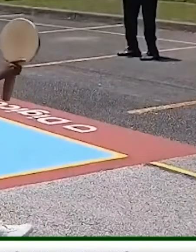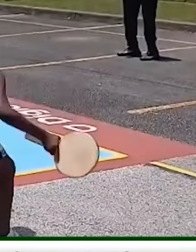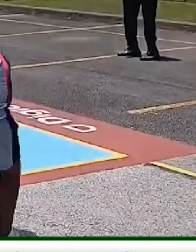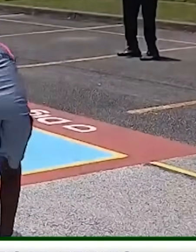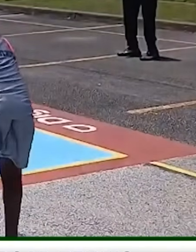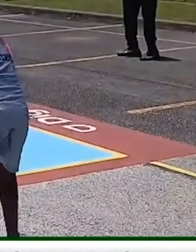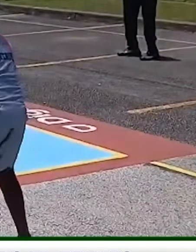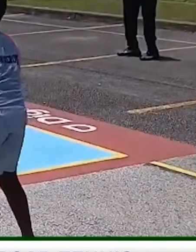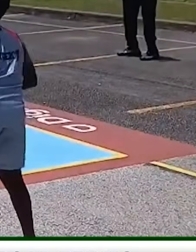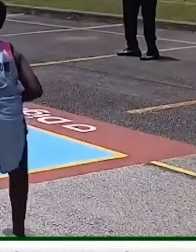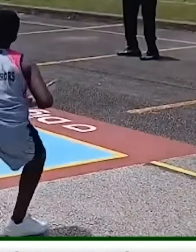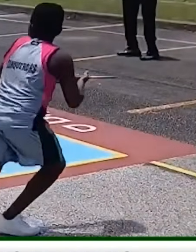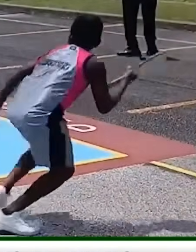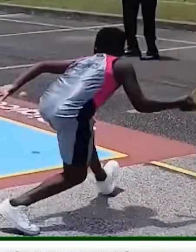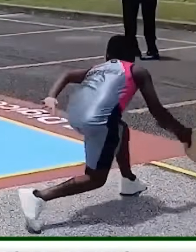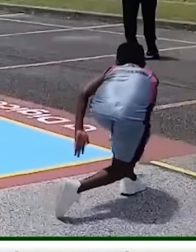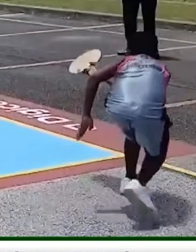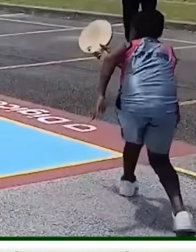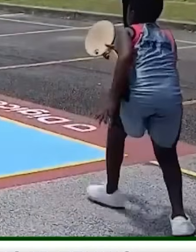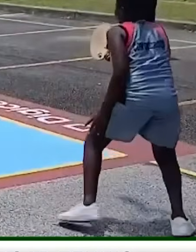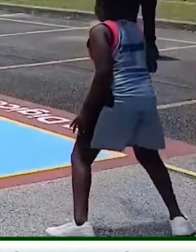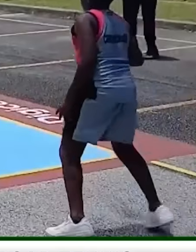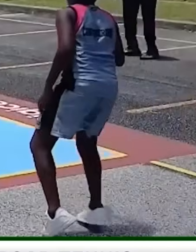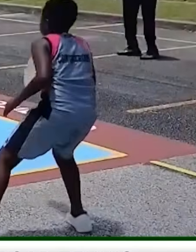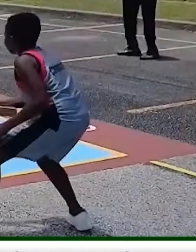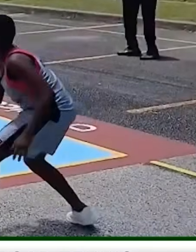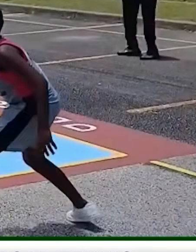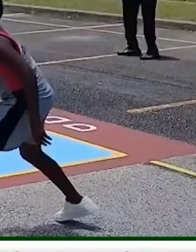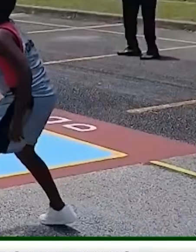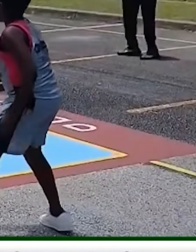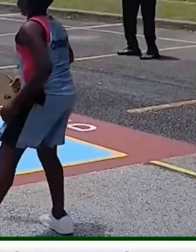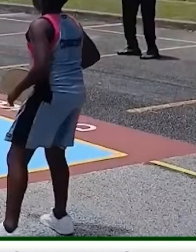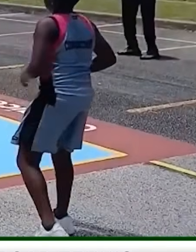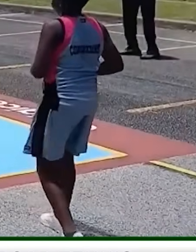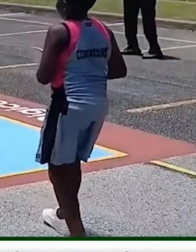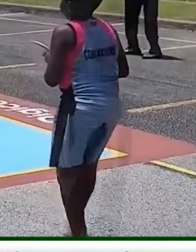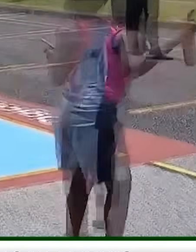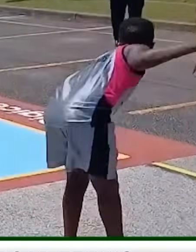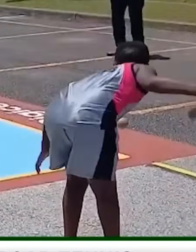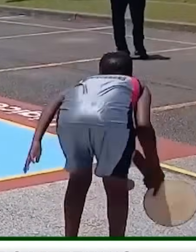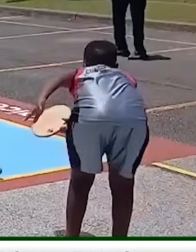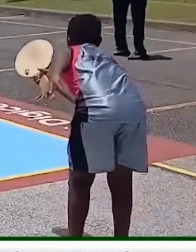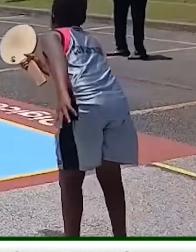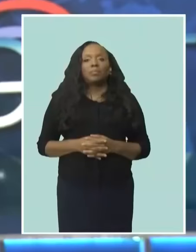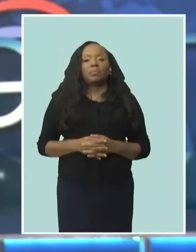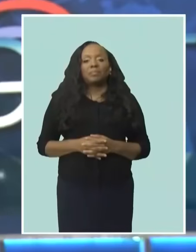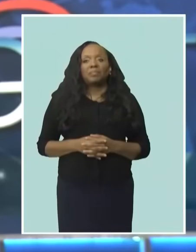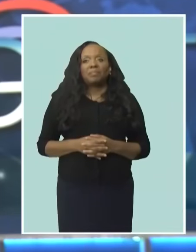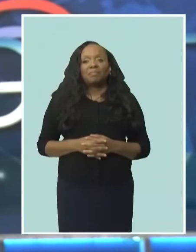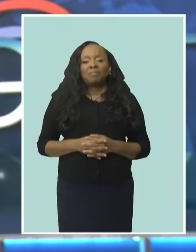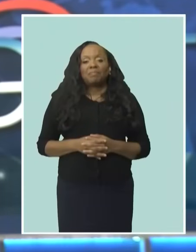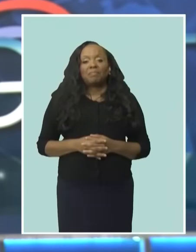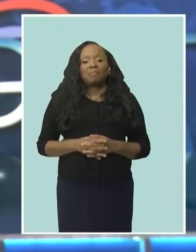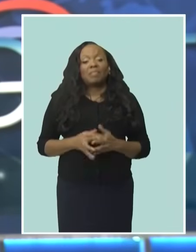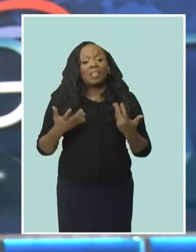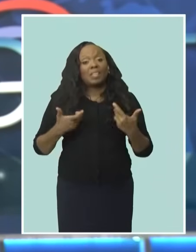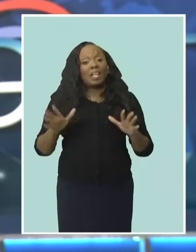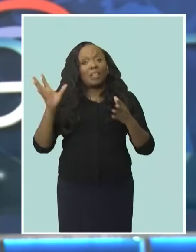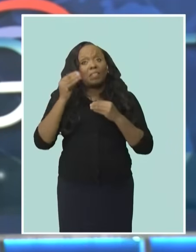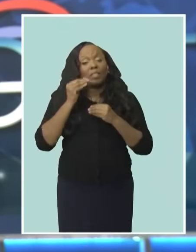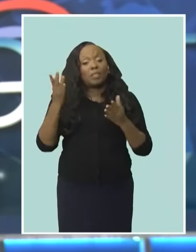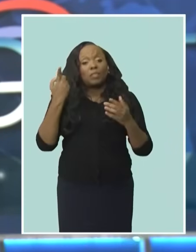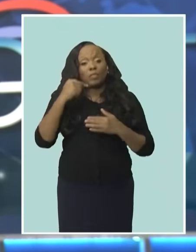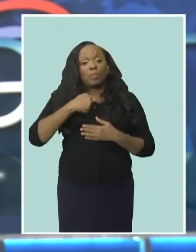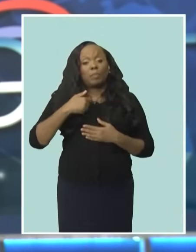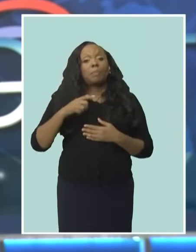section, Charles F. took top honors with Zaya Seeley of Grantley Prescott winning the singles title. Well, that's news. On